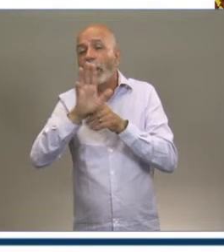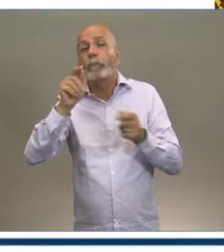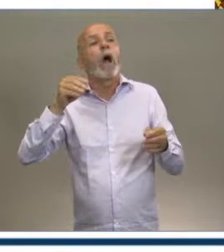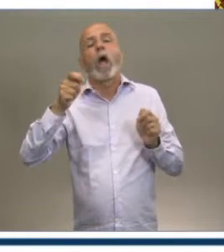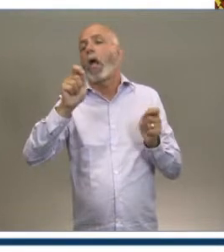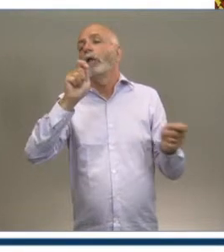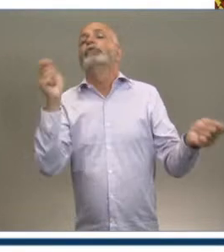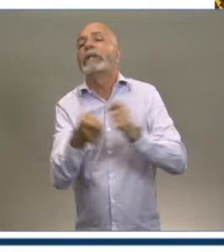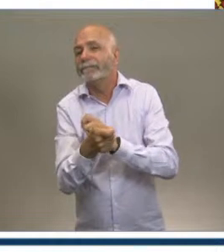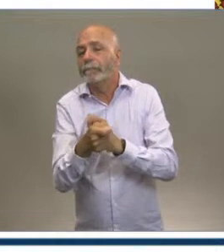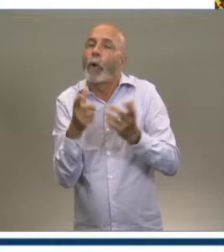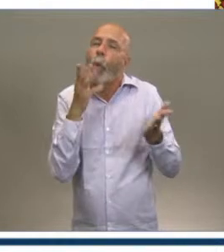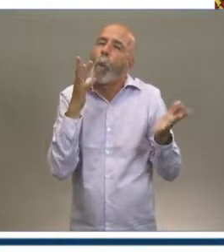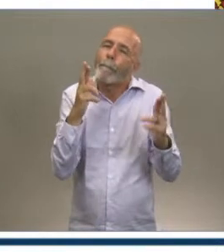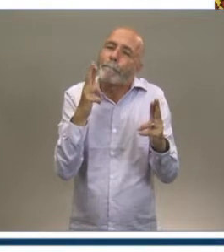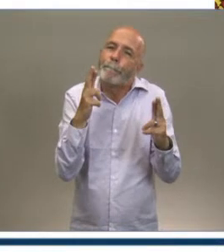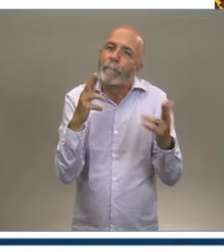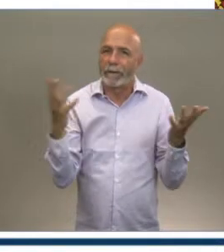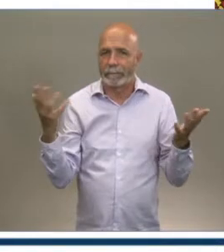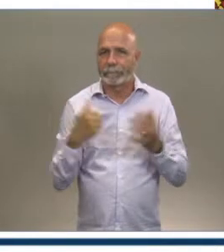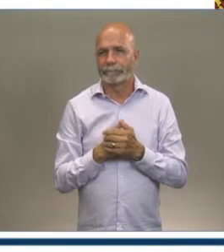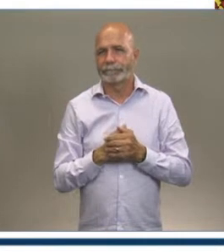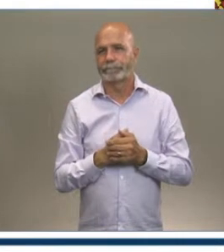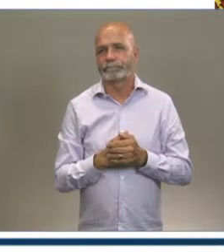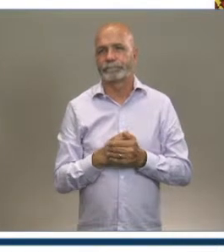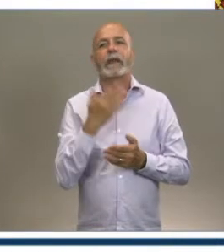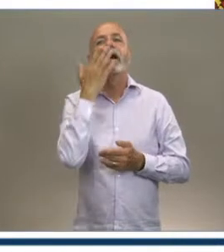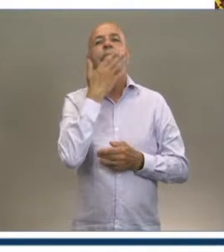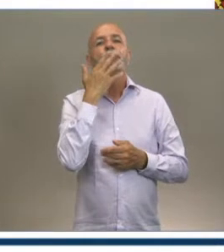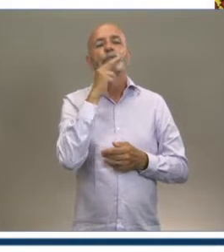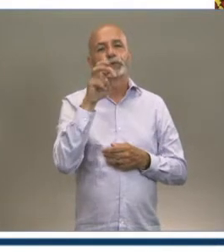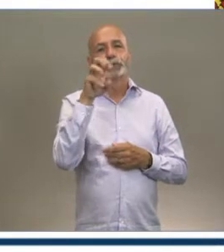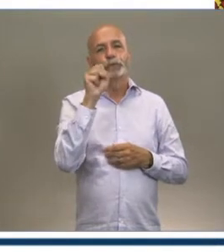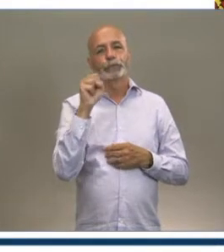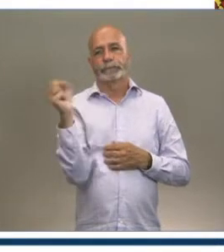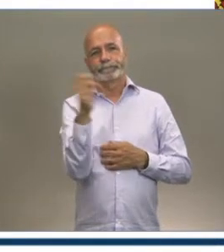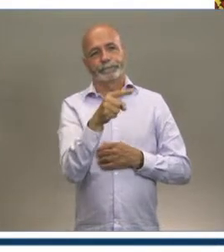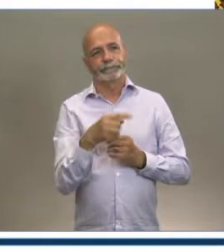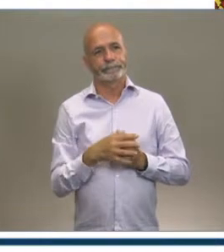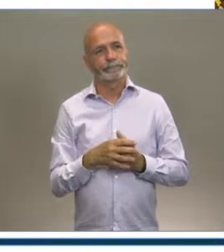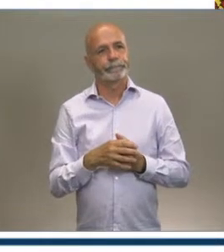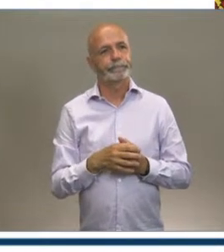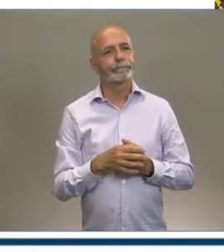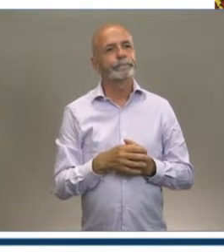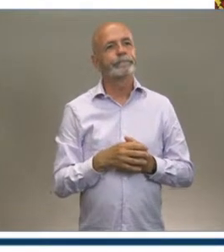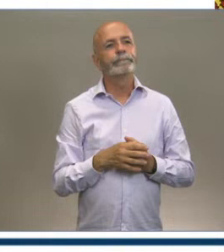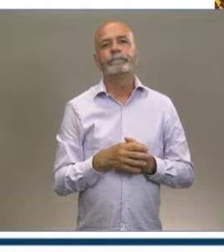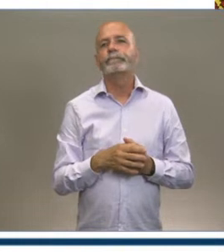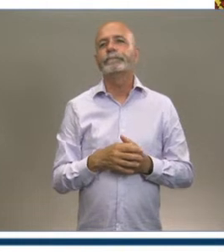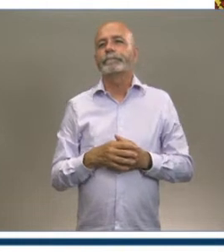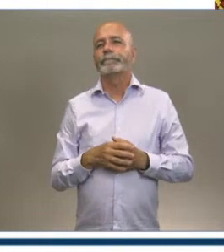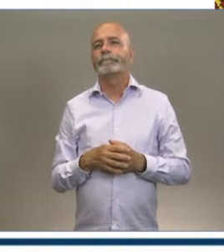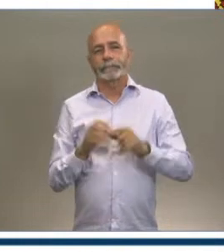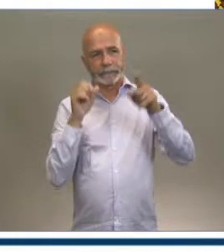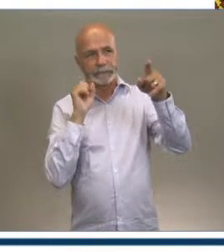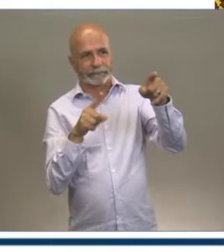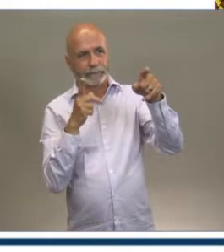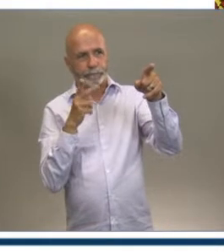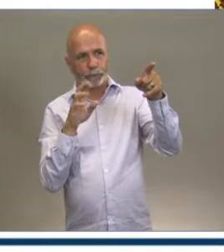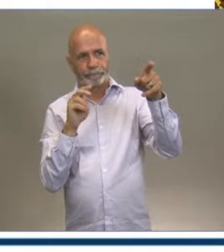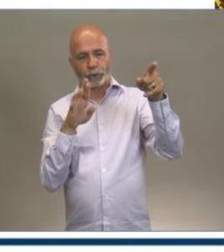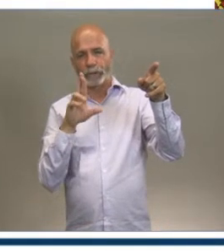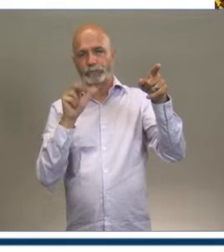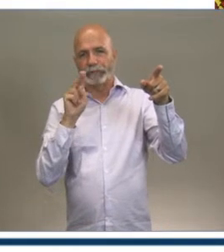we'll go to the Amherst News and Daryl Cole. Go ahead, Daryl. Good afternoon. My question is for the Premier, and it's to follow up to